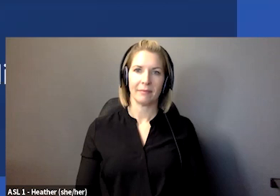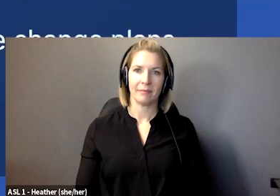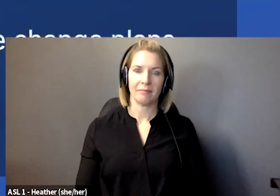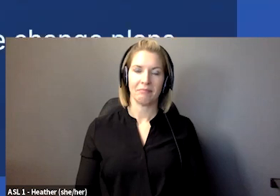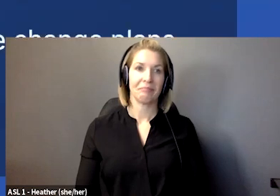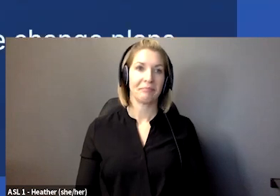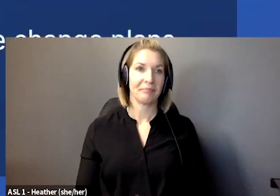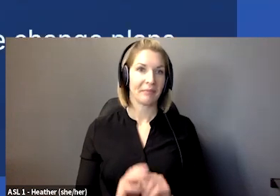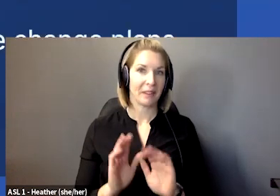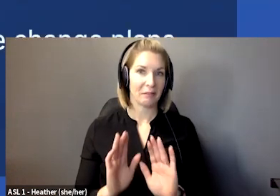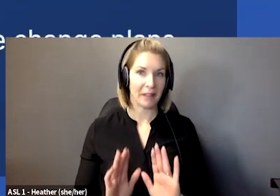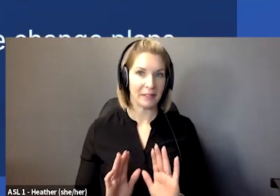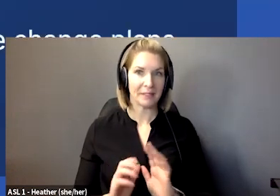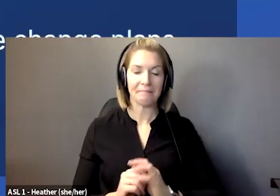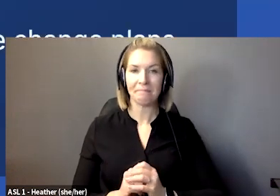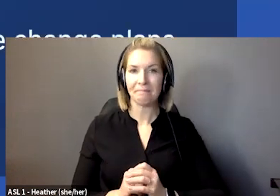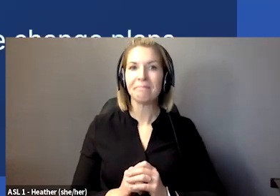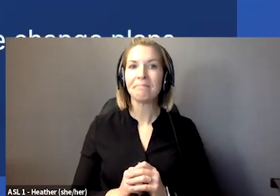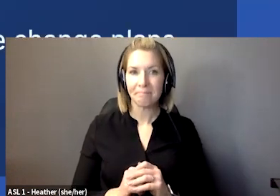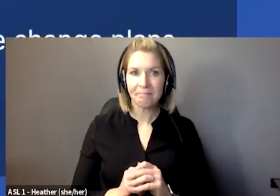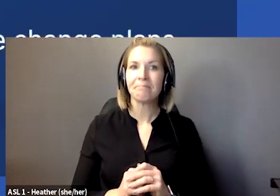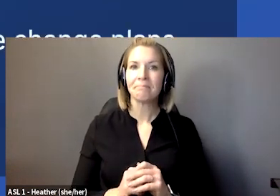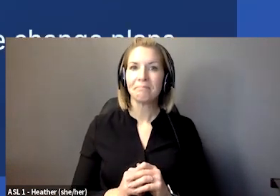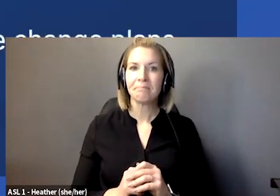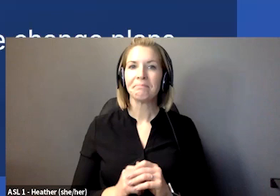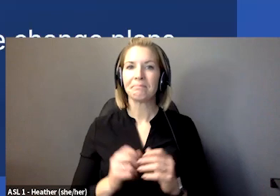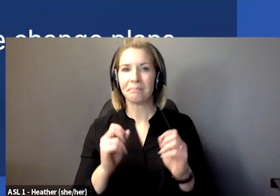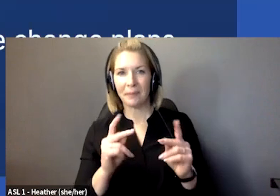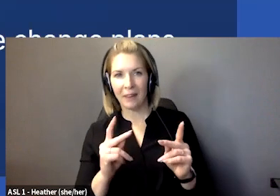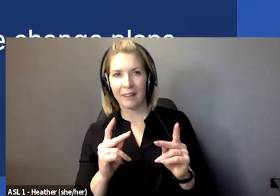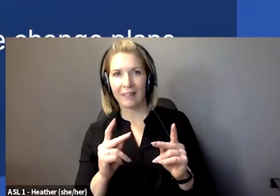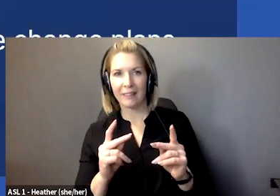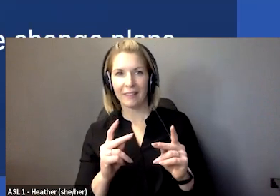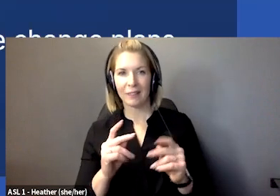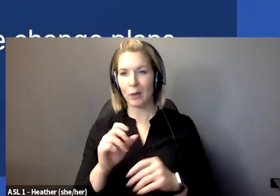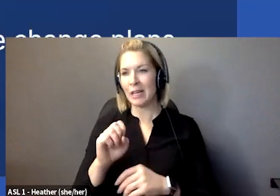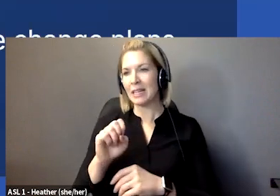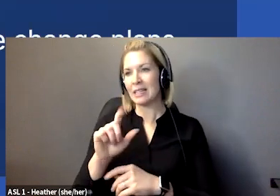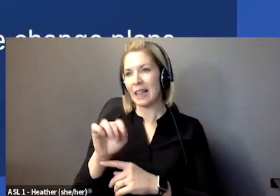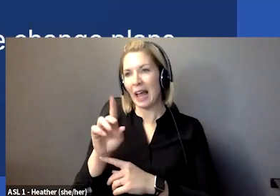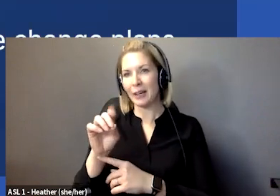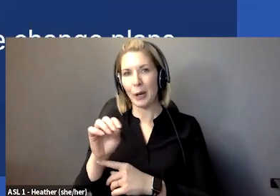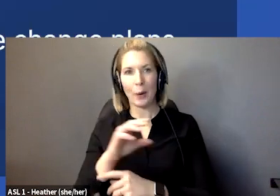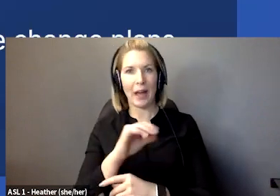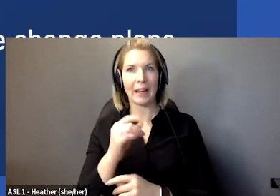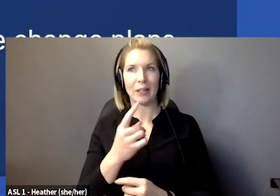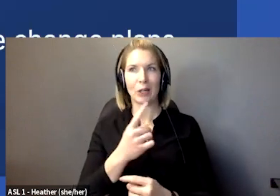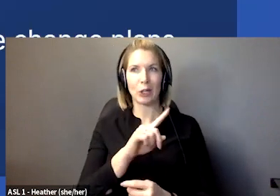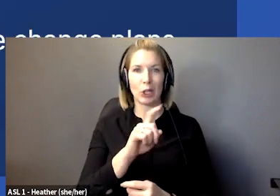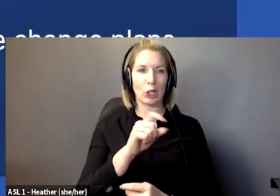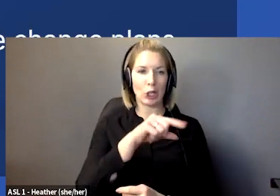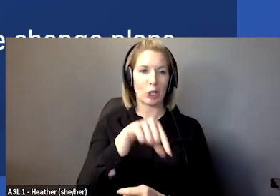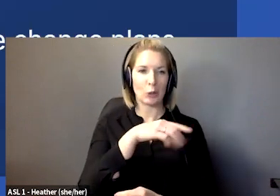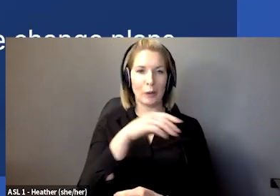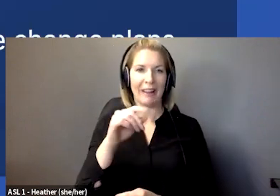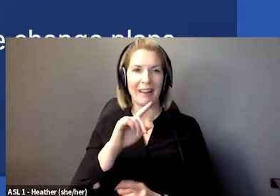Great. Okay, so based on the activity in the Slido and on the Q&A, it seems like the options for